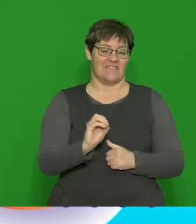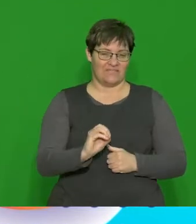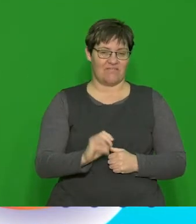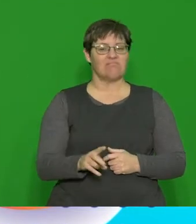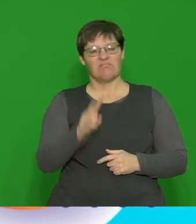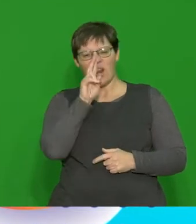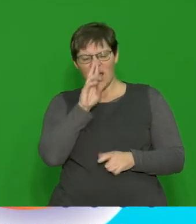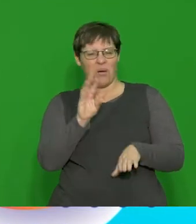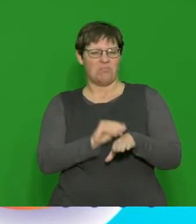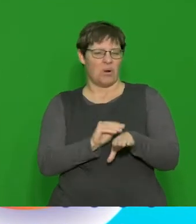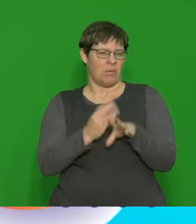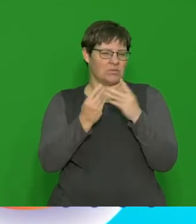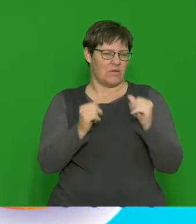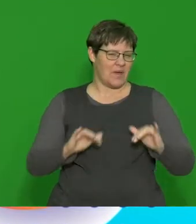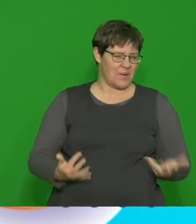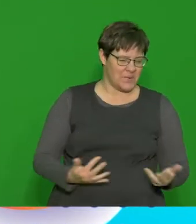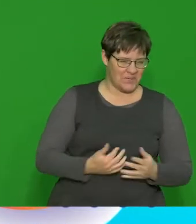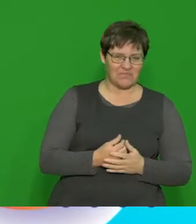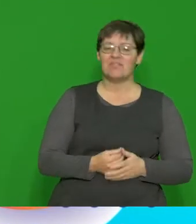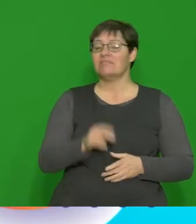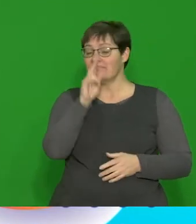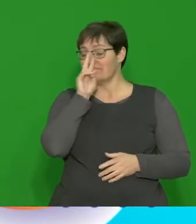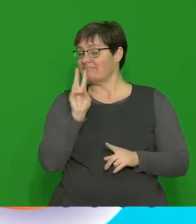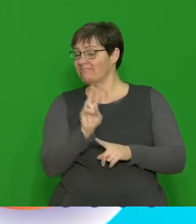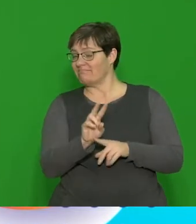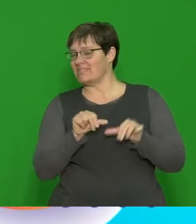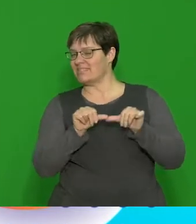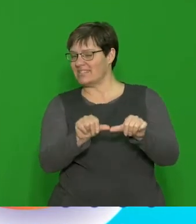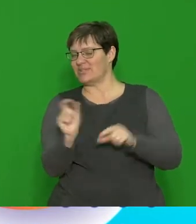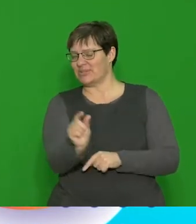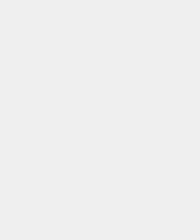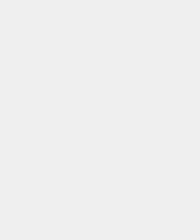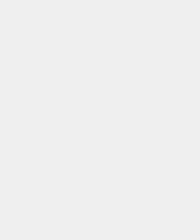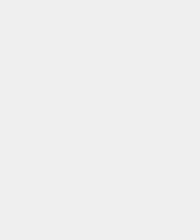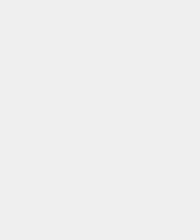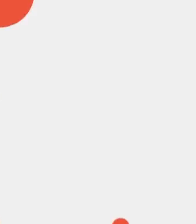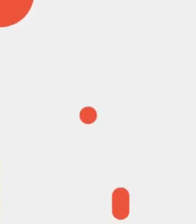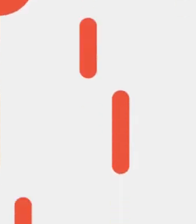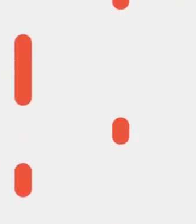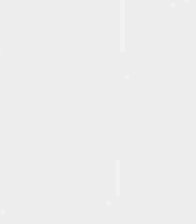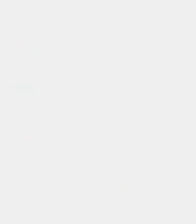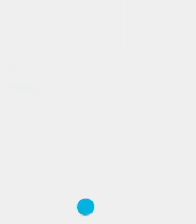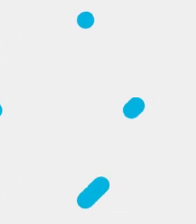at some more problems together. Please stay tuned. I'll be back just now.